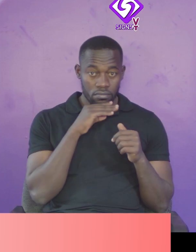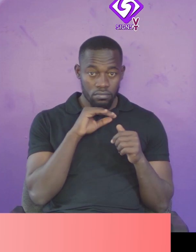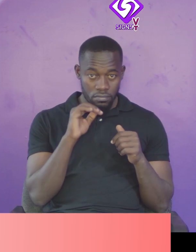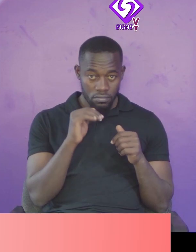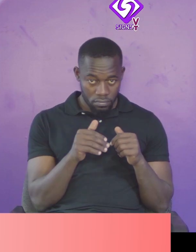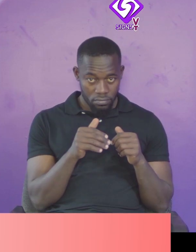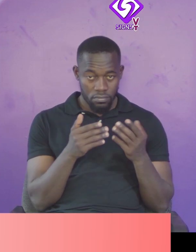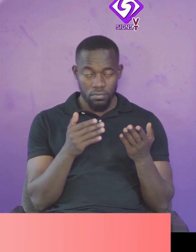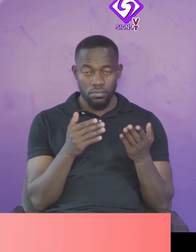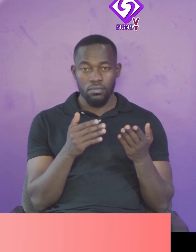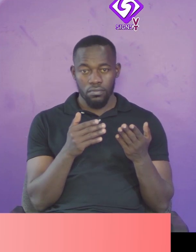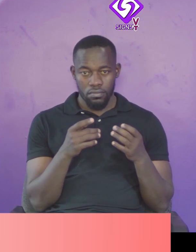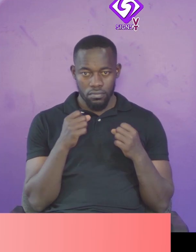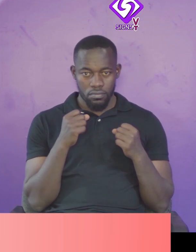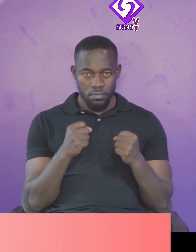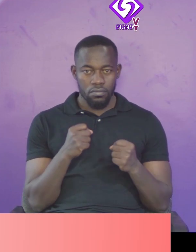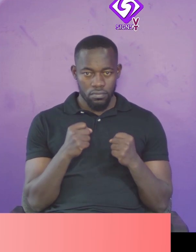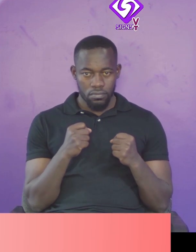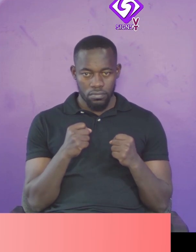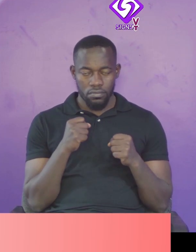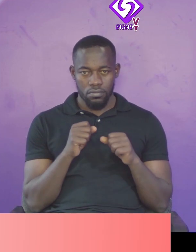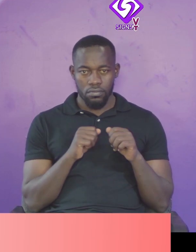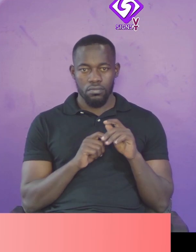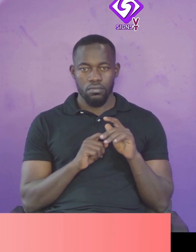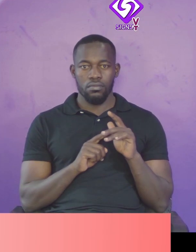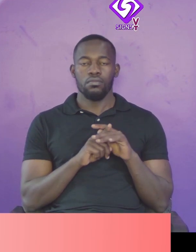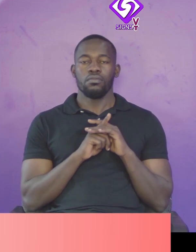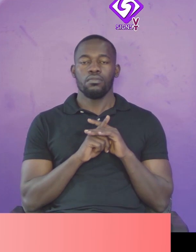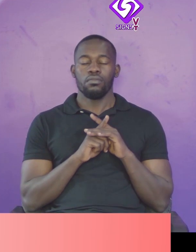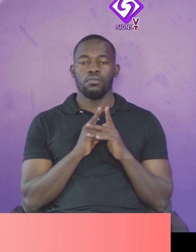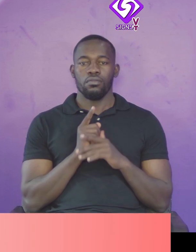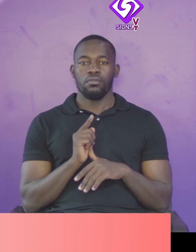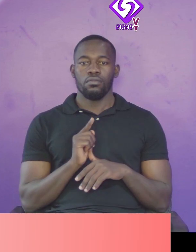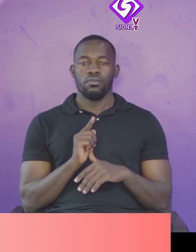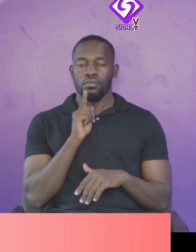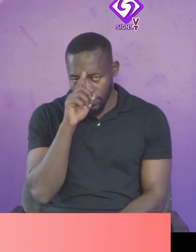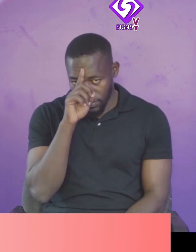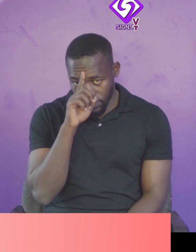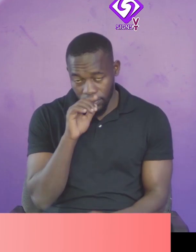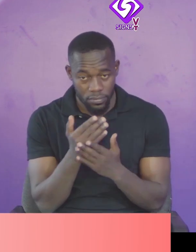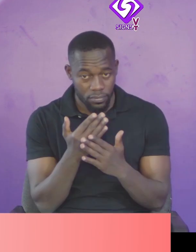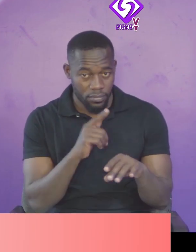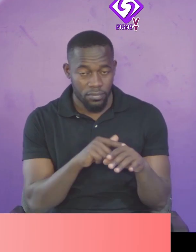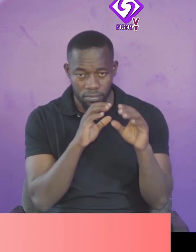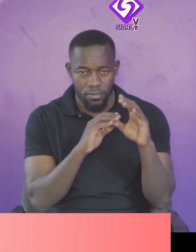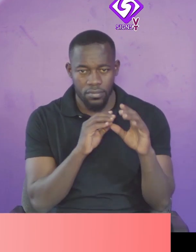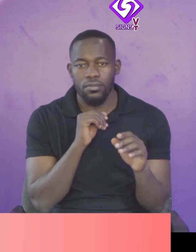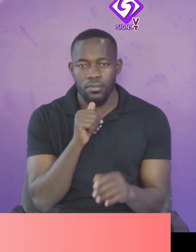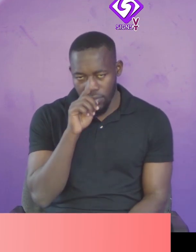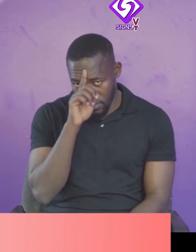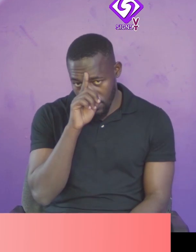there's some confidence that came to this team. That's for sure,